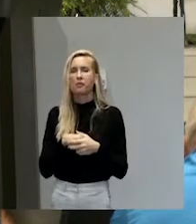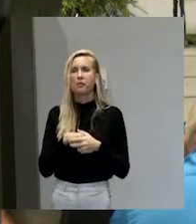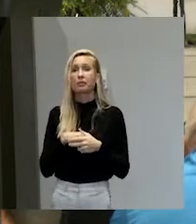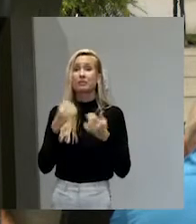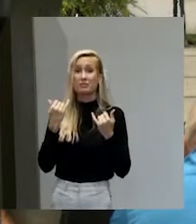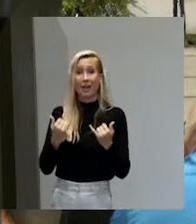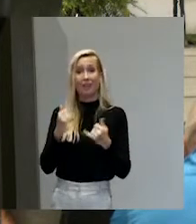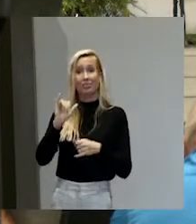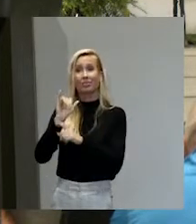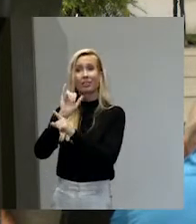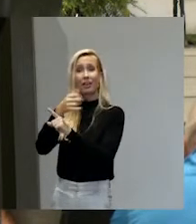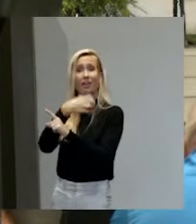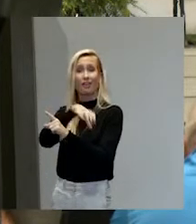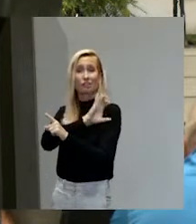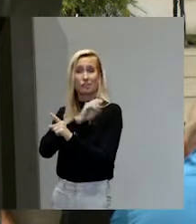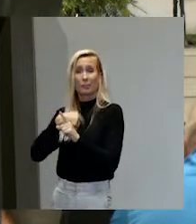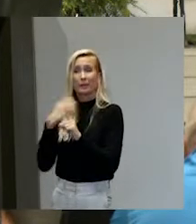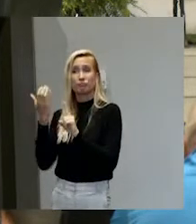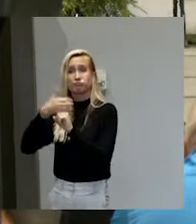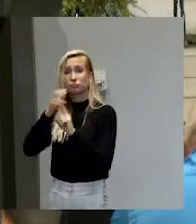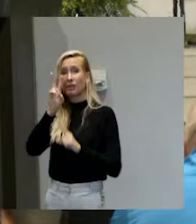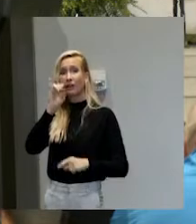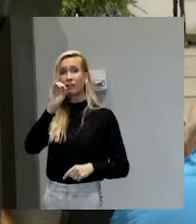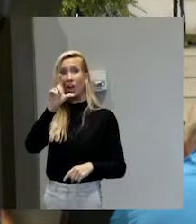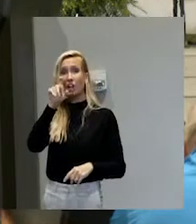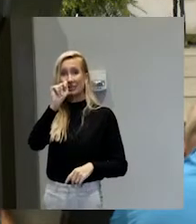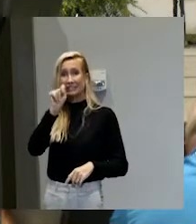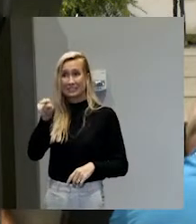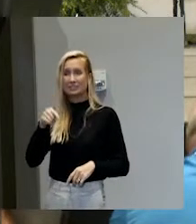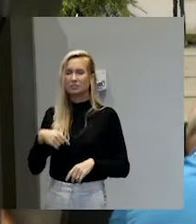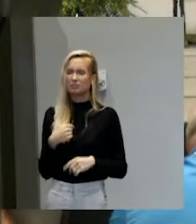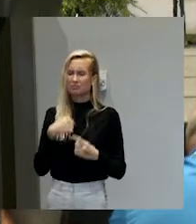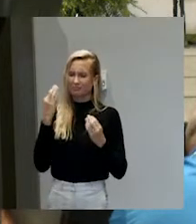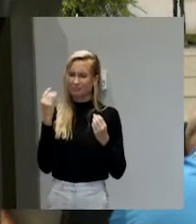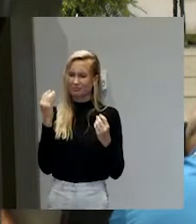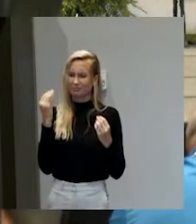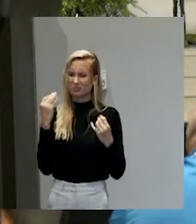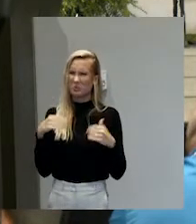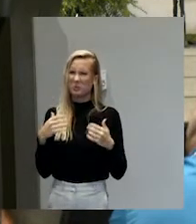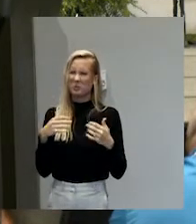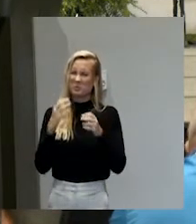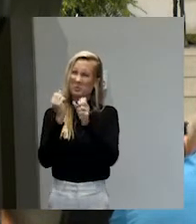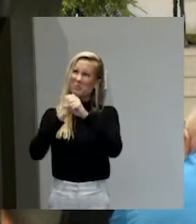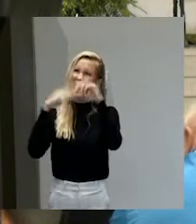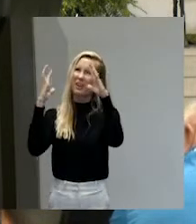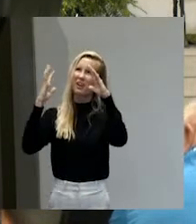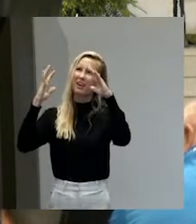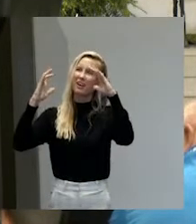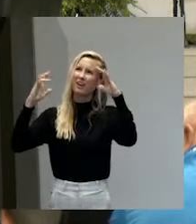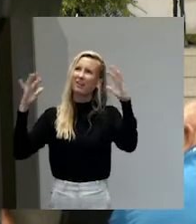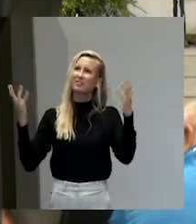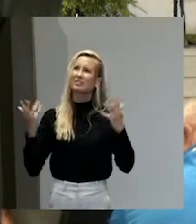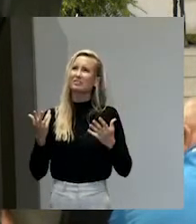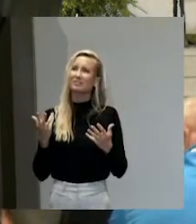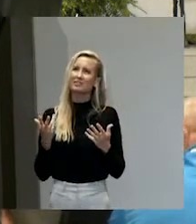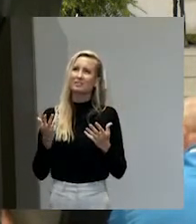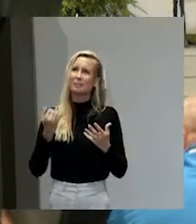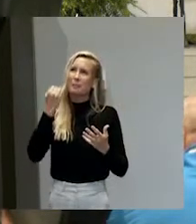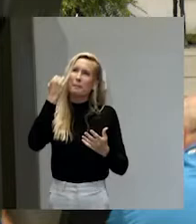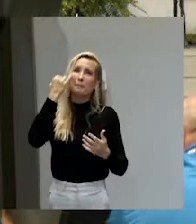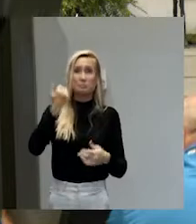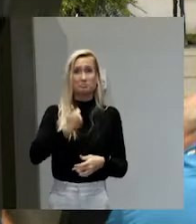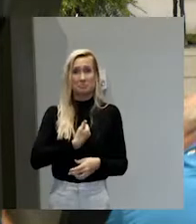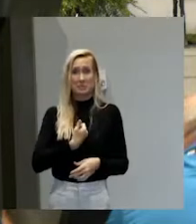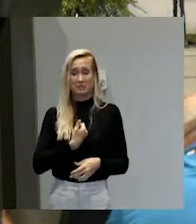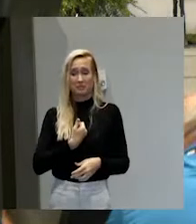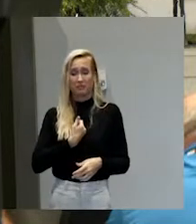I thought about, gosh, the magical what if. What if me with my autism got